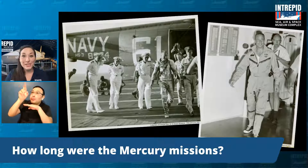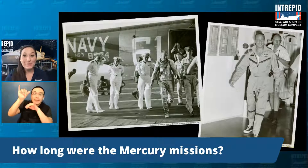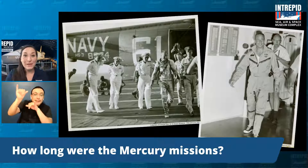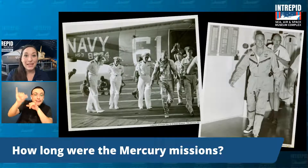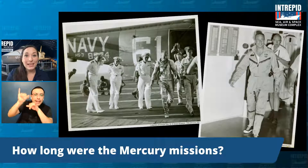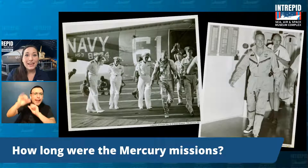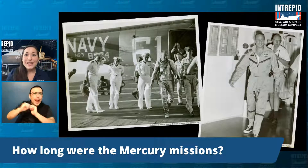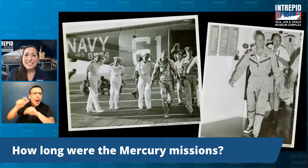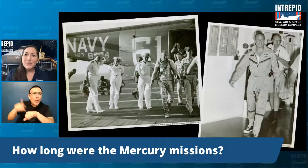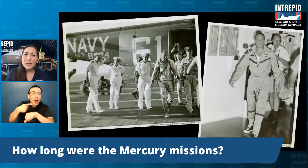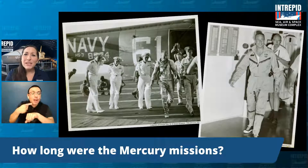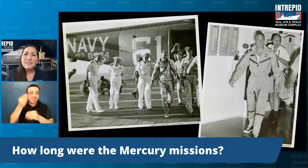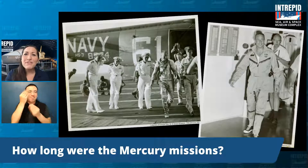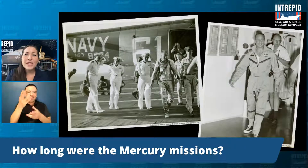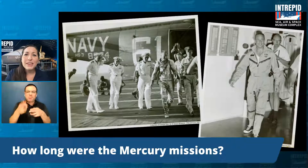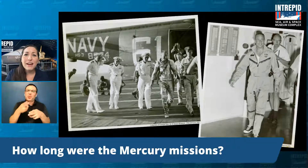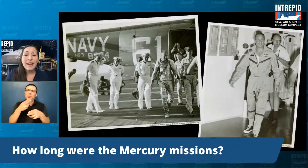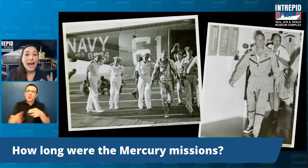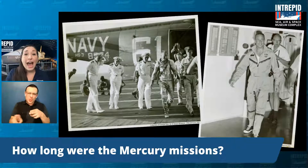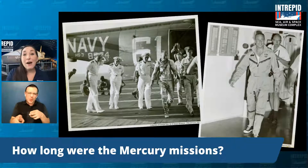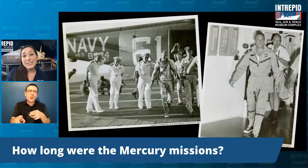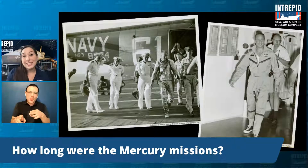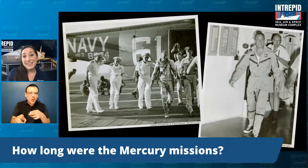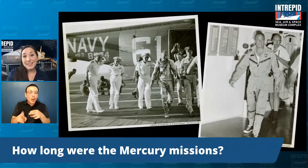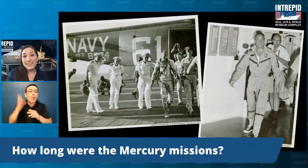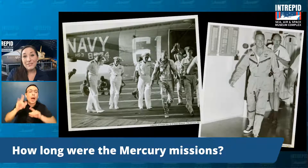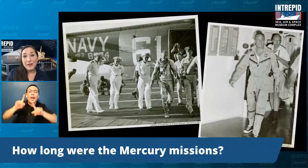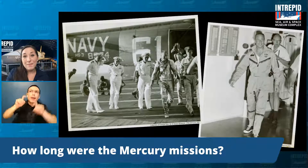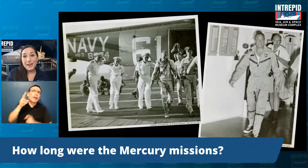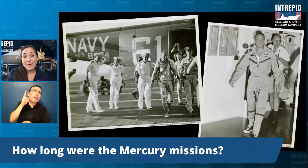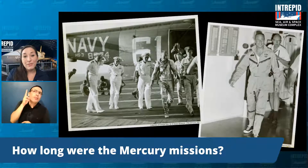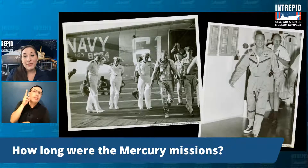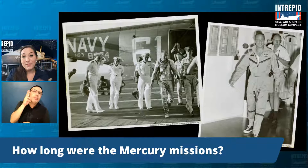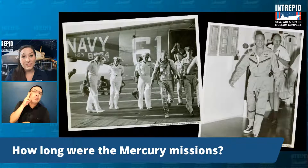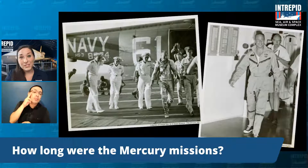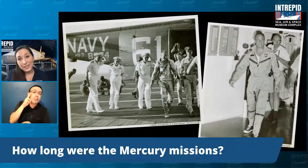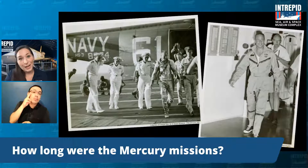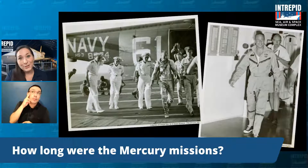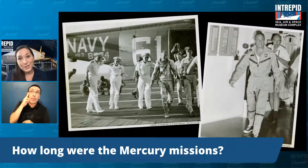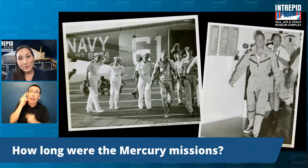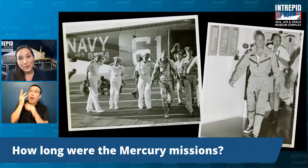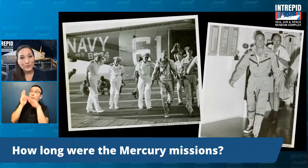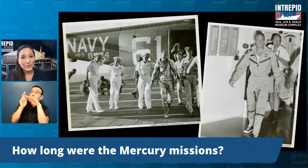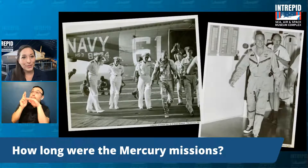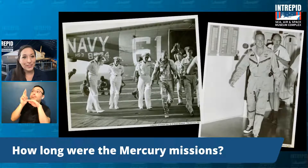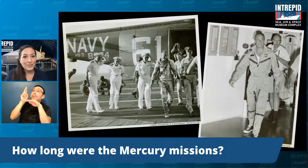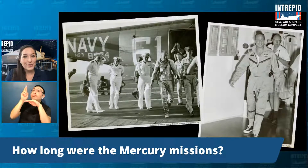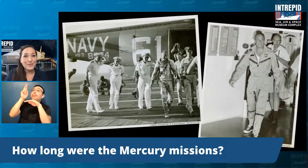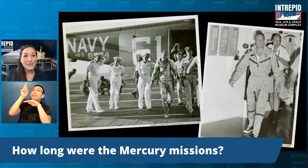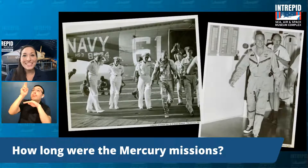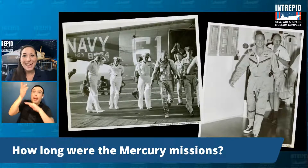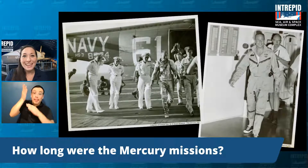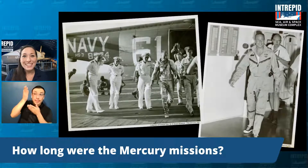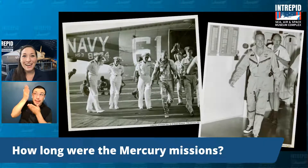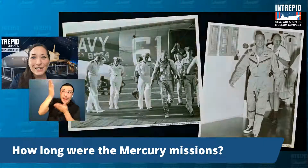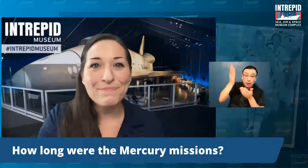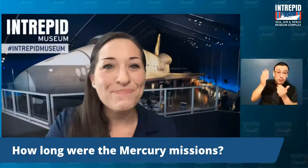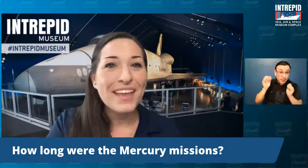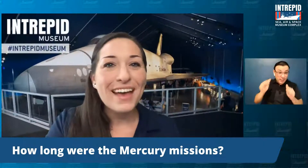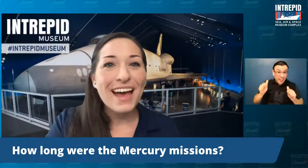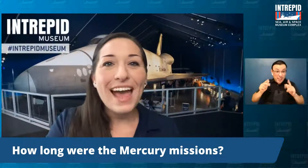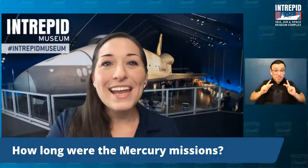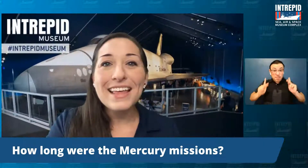water, so to speak, and see if we could even figure out how to sustain life up there before venturing out to the moon for, 2 weeks at a